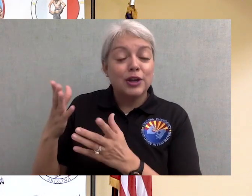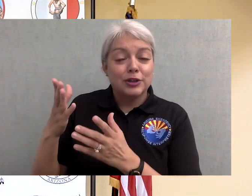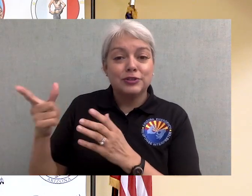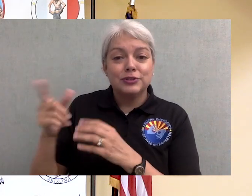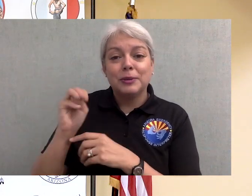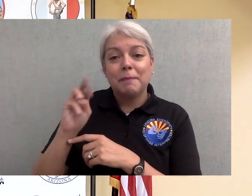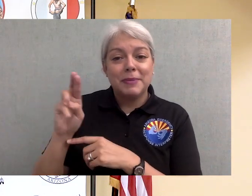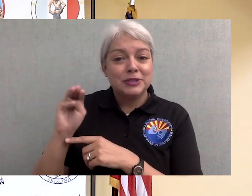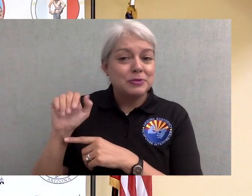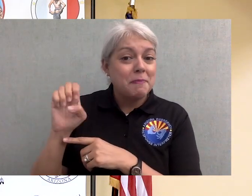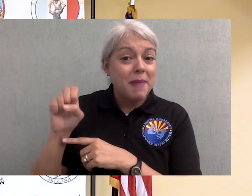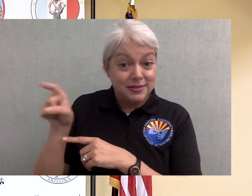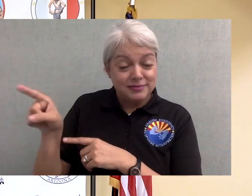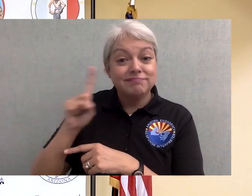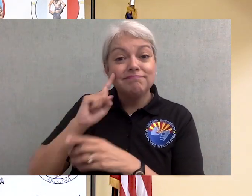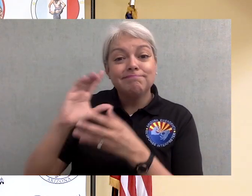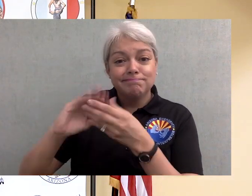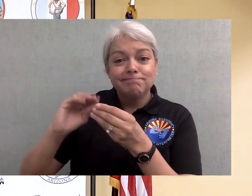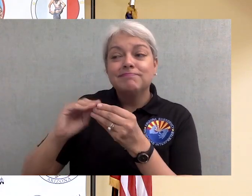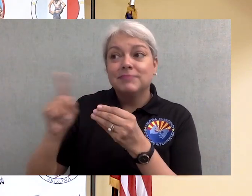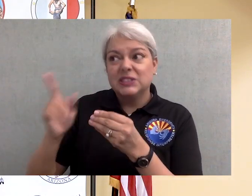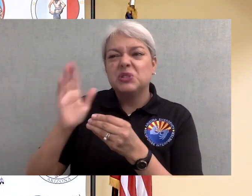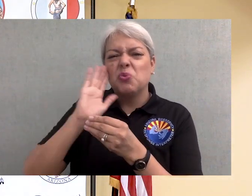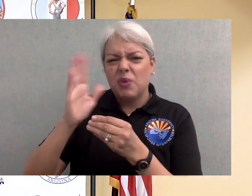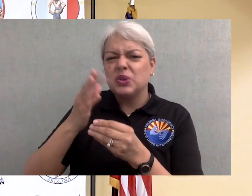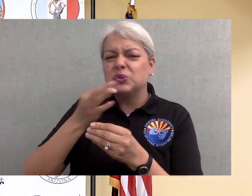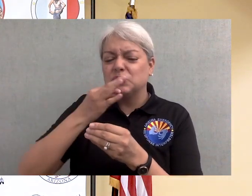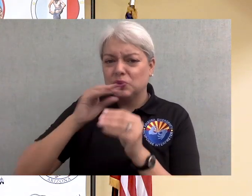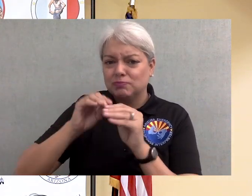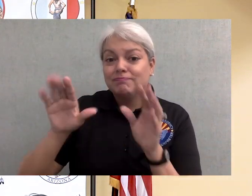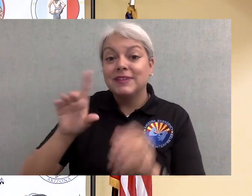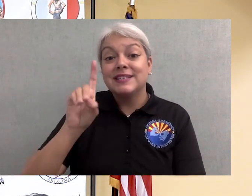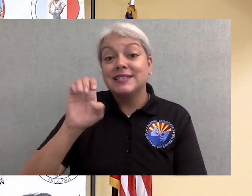they're looking to launch this program on December 3rd. So